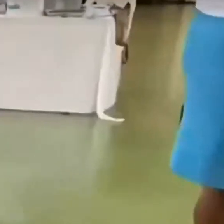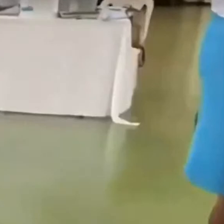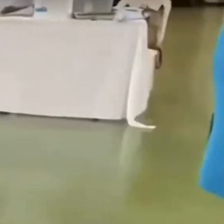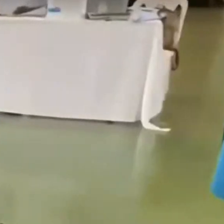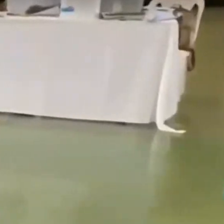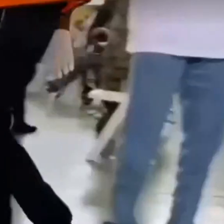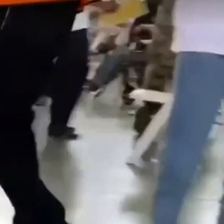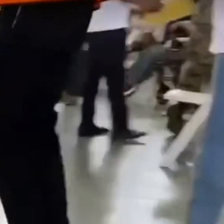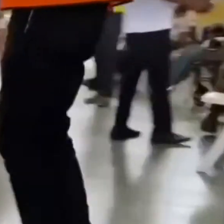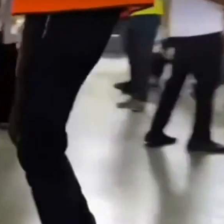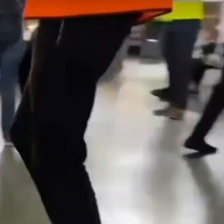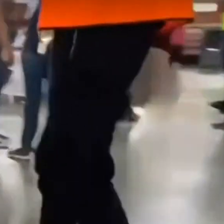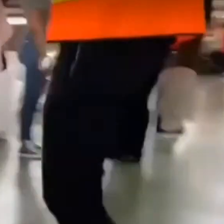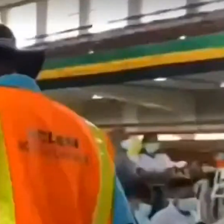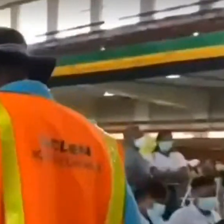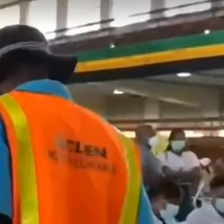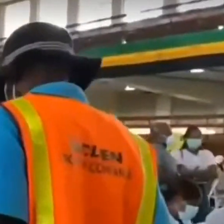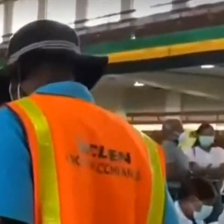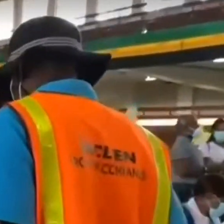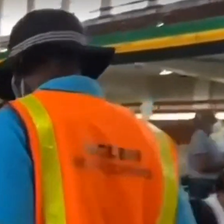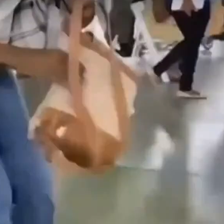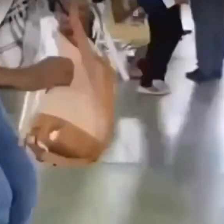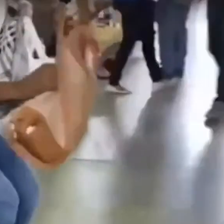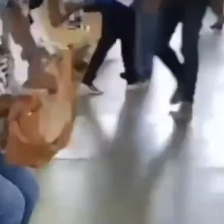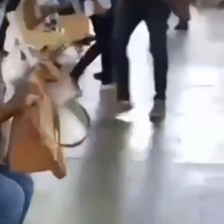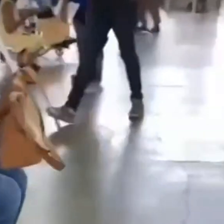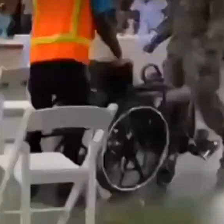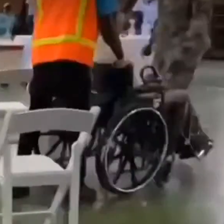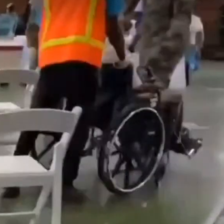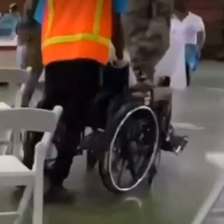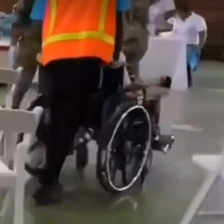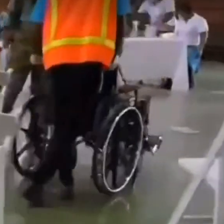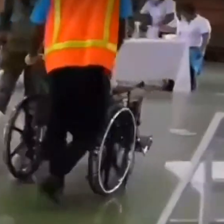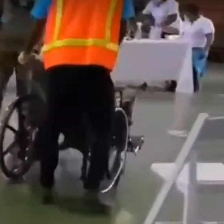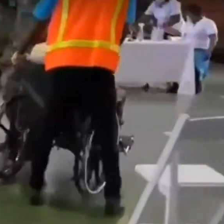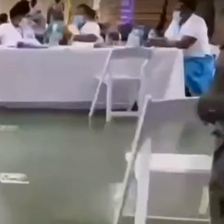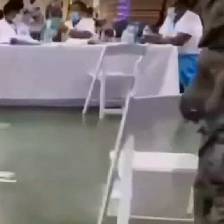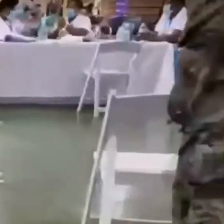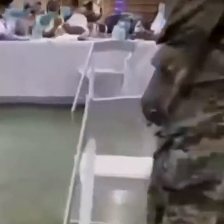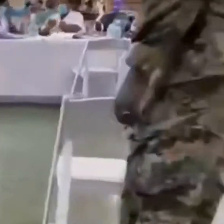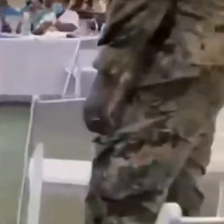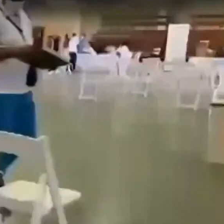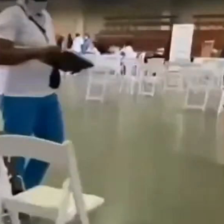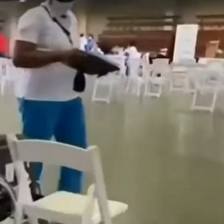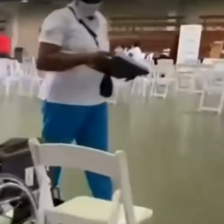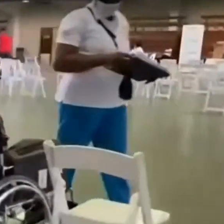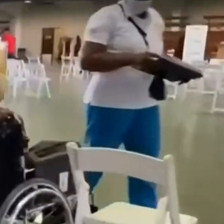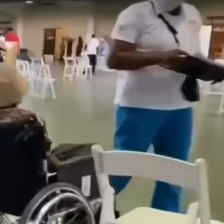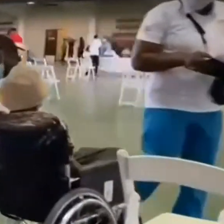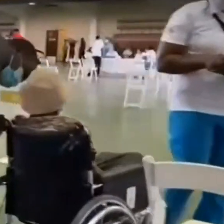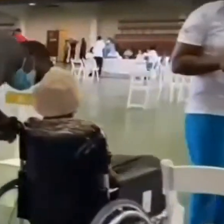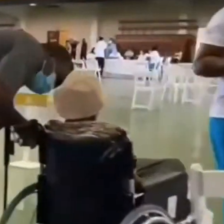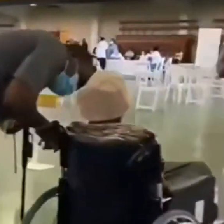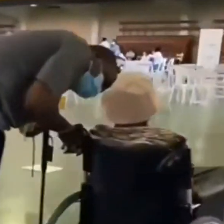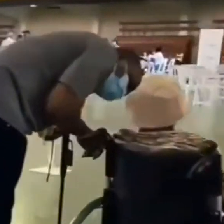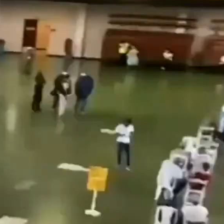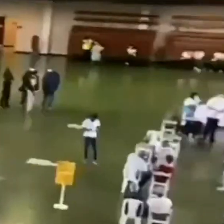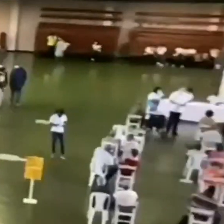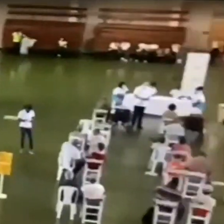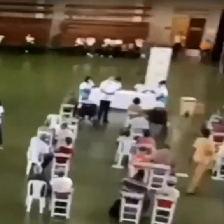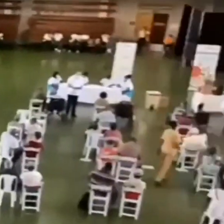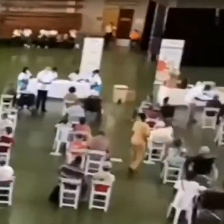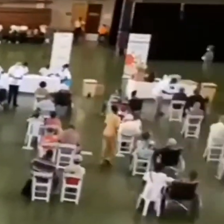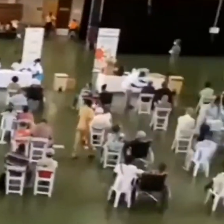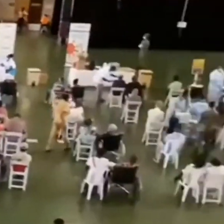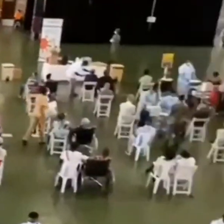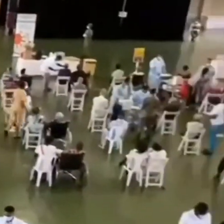act too high and mighty, cause tomorrow I can fall down on my face. So in everything, Lord,